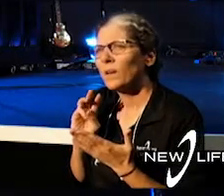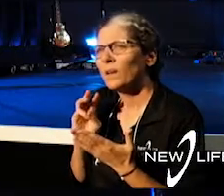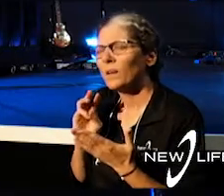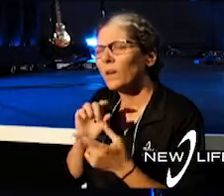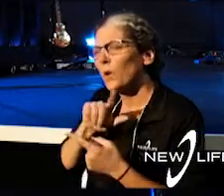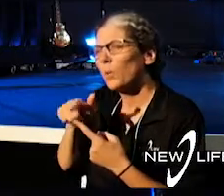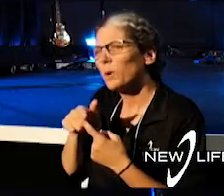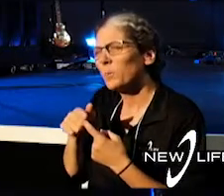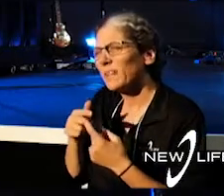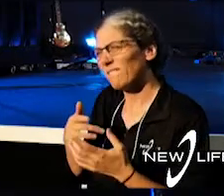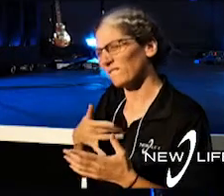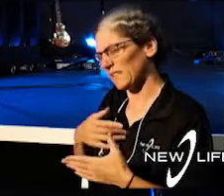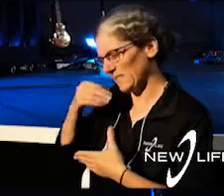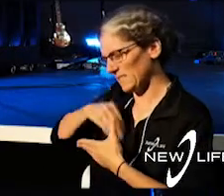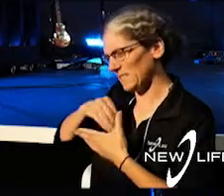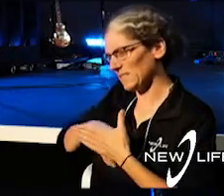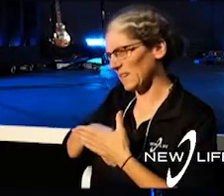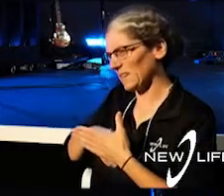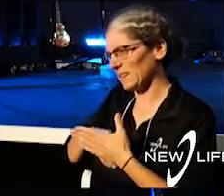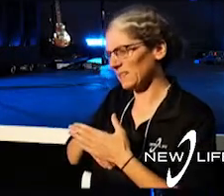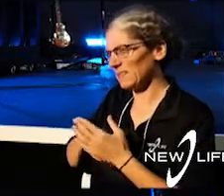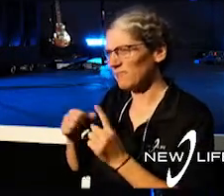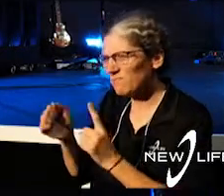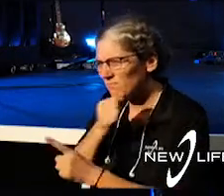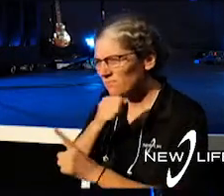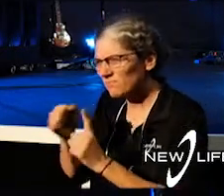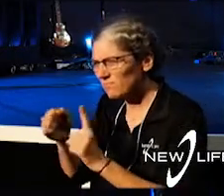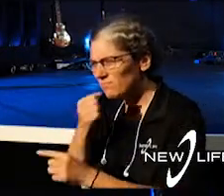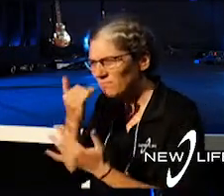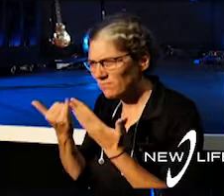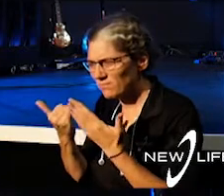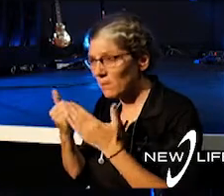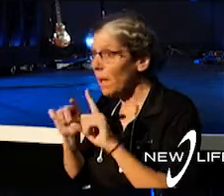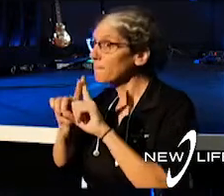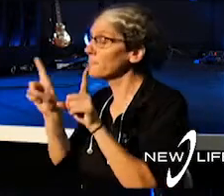down. And God says, humble yourselves,